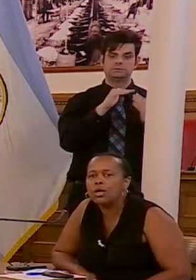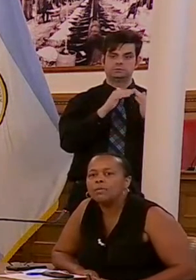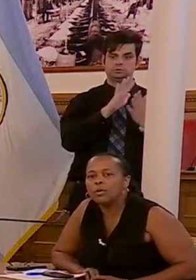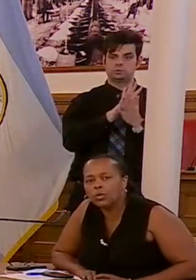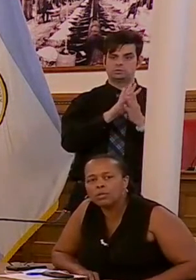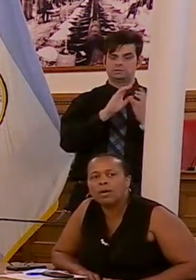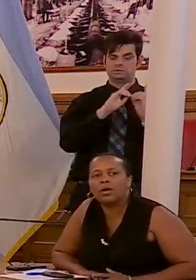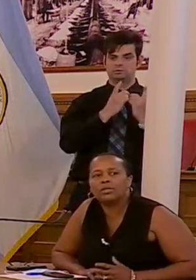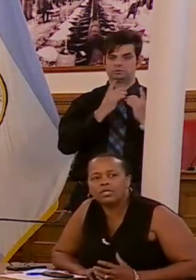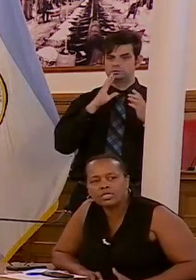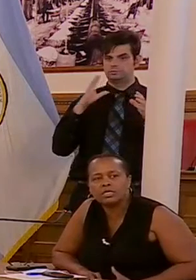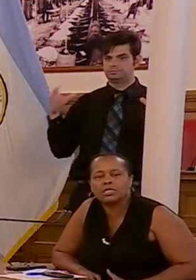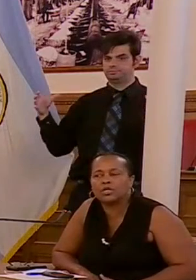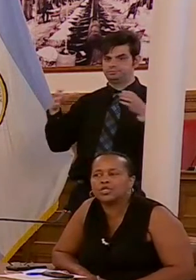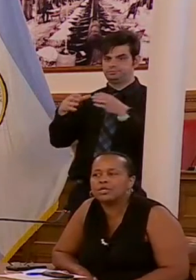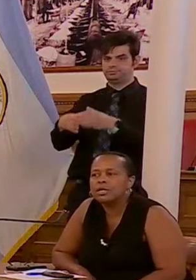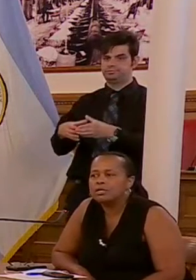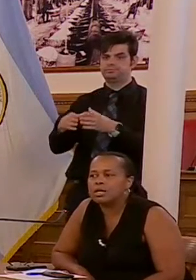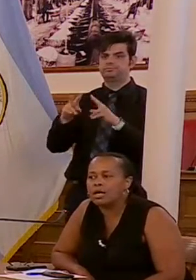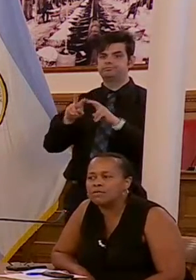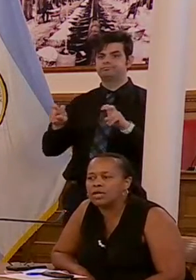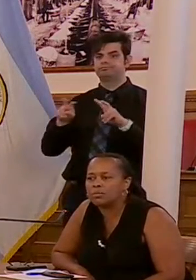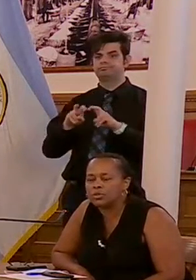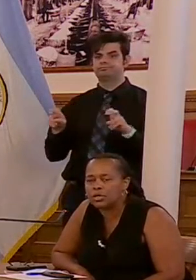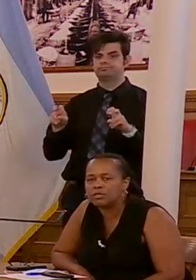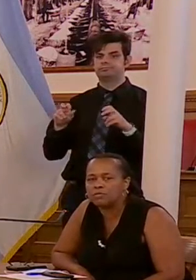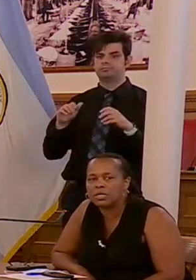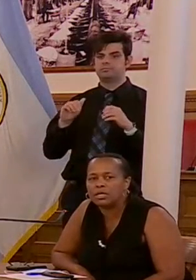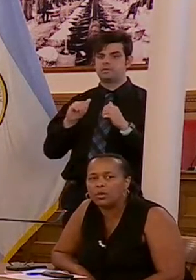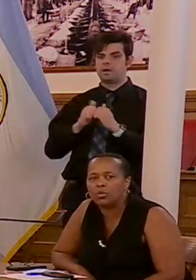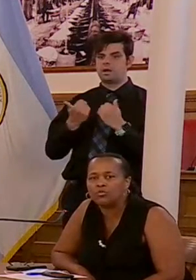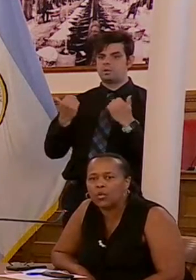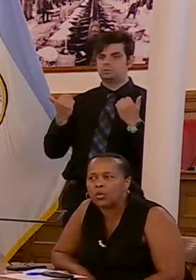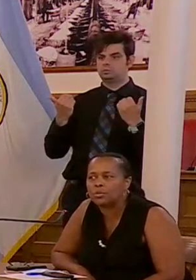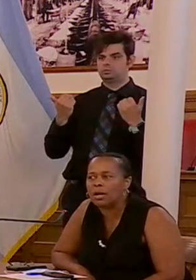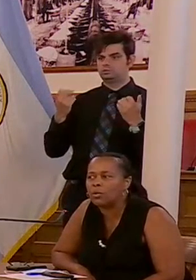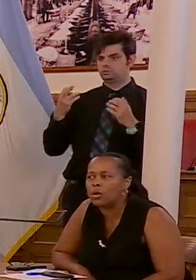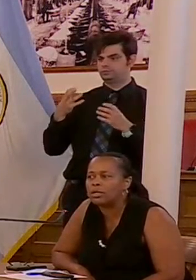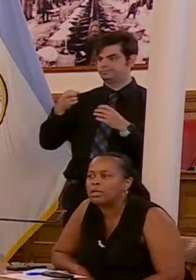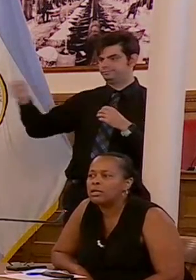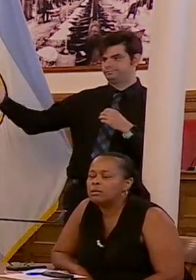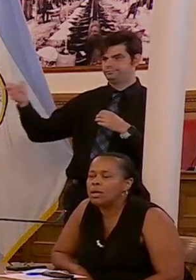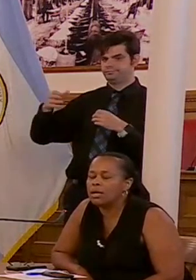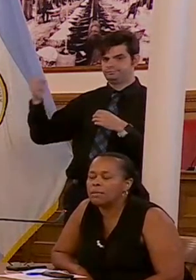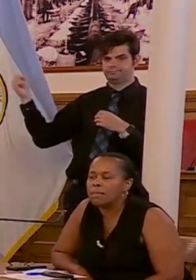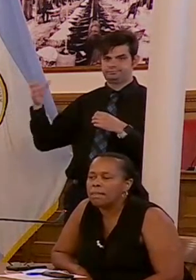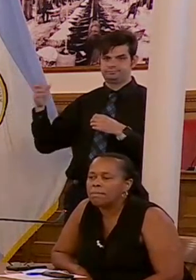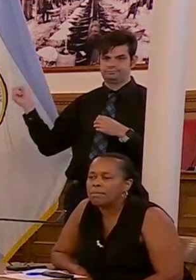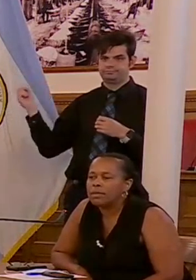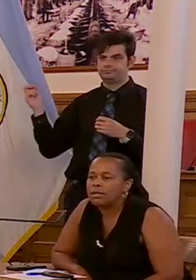to pull apart this discussion to have a productive meeting going forward about what